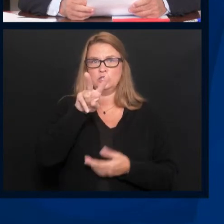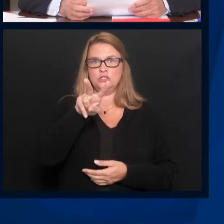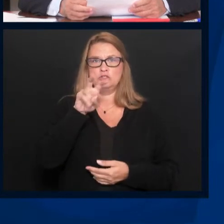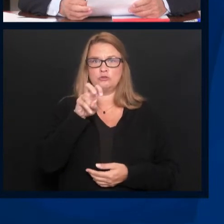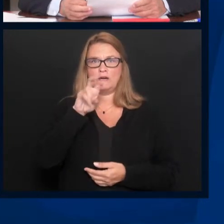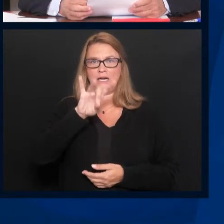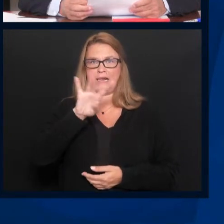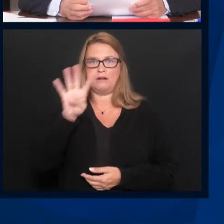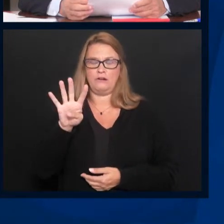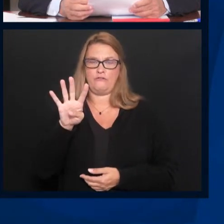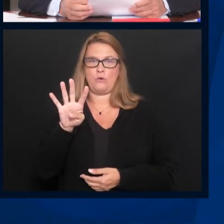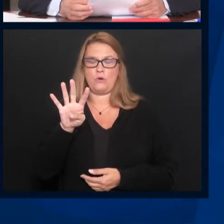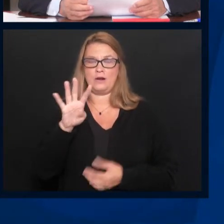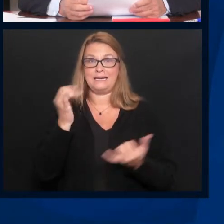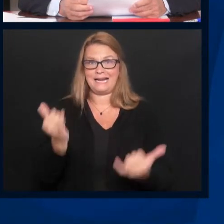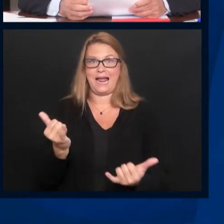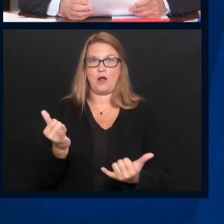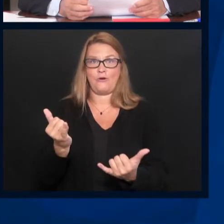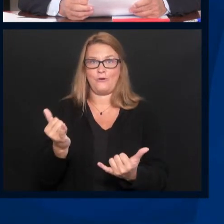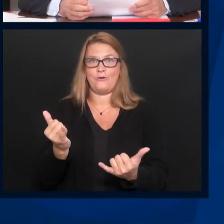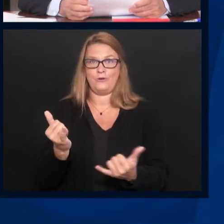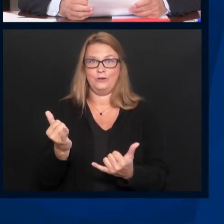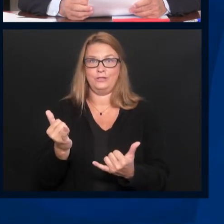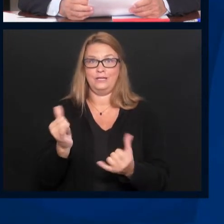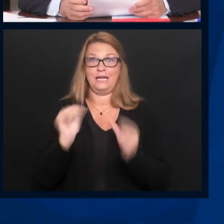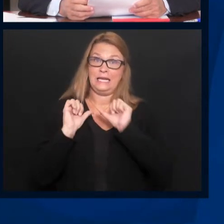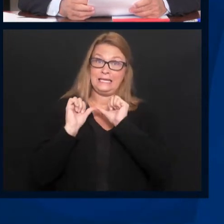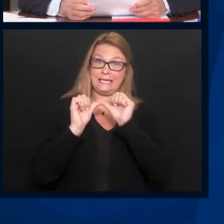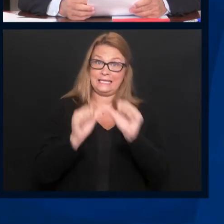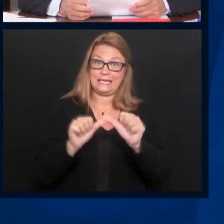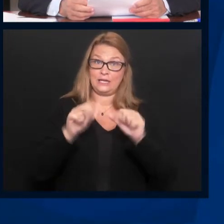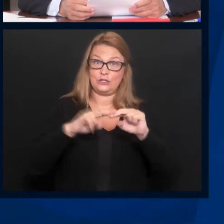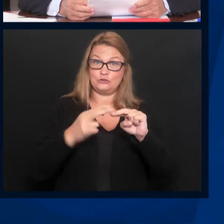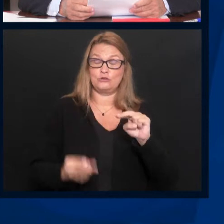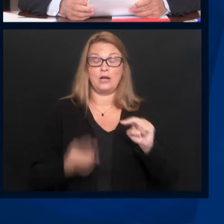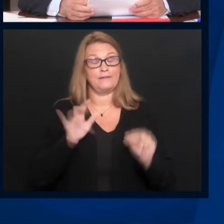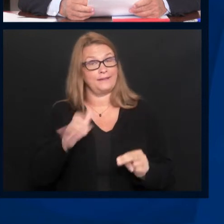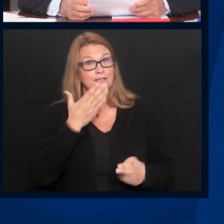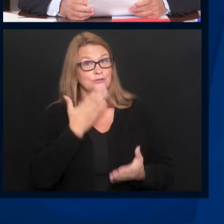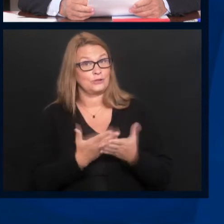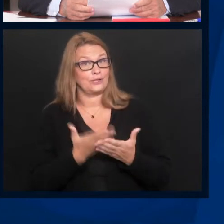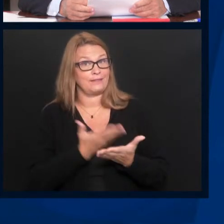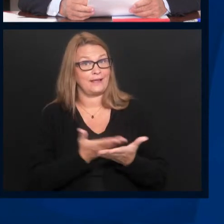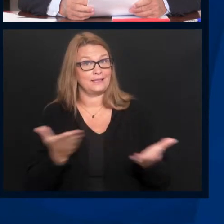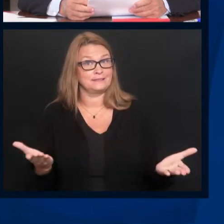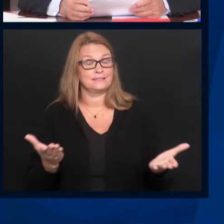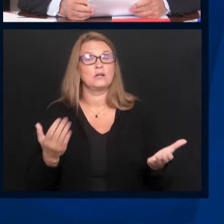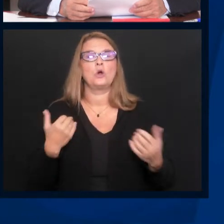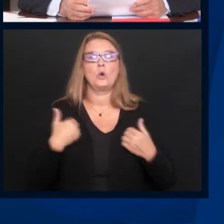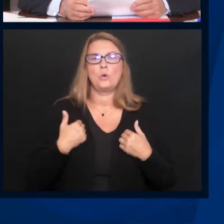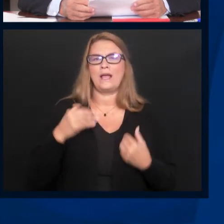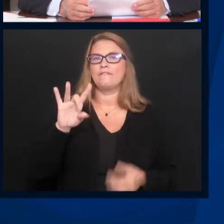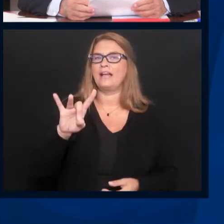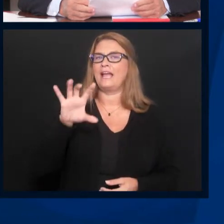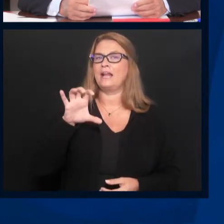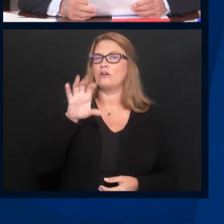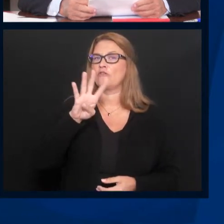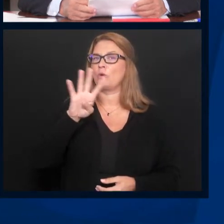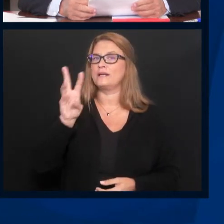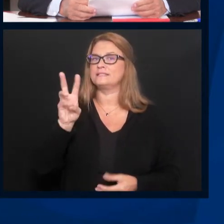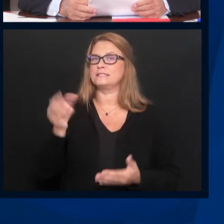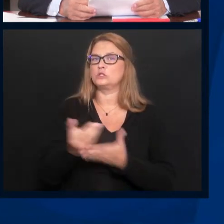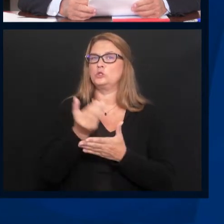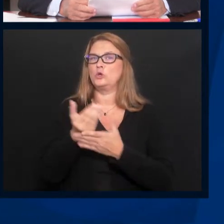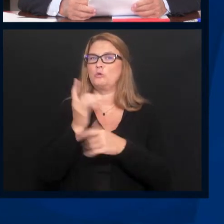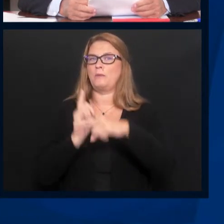12,284 active cases now, which it continues to drop, and that's good stuff. We do have 846 new